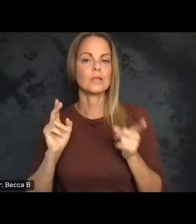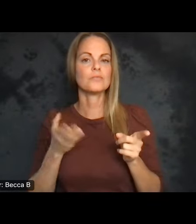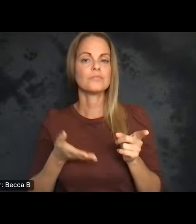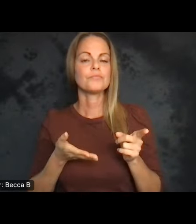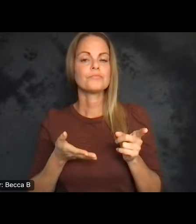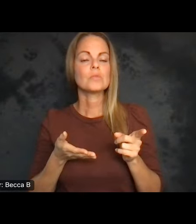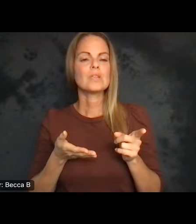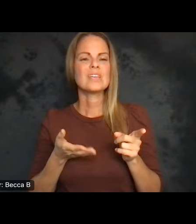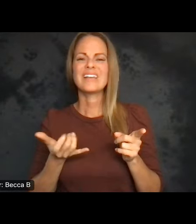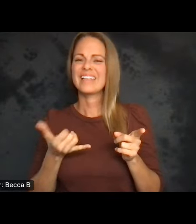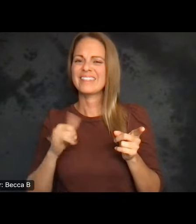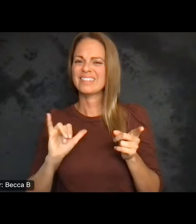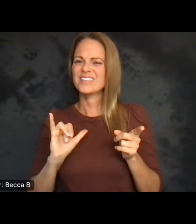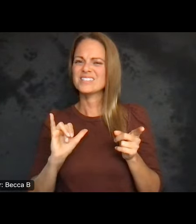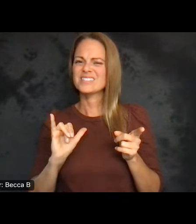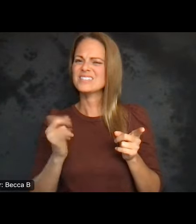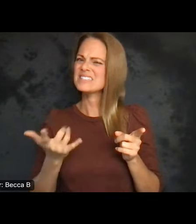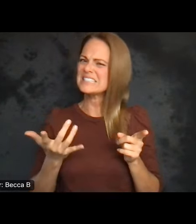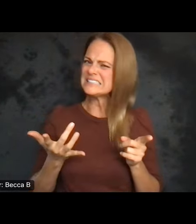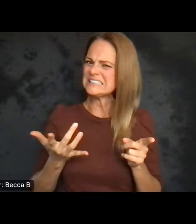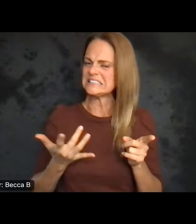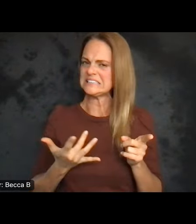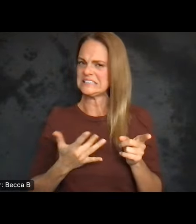There's still a little bit of heartburn in the circles of